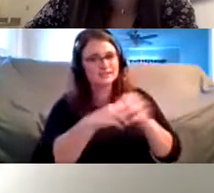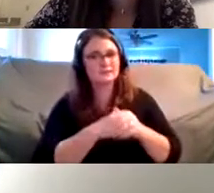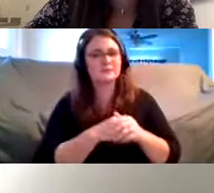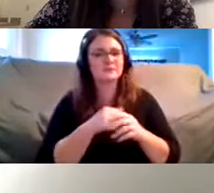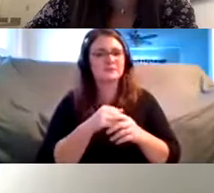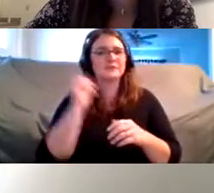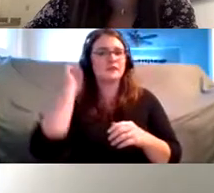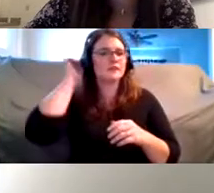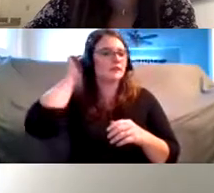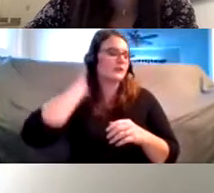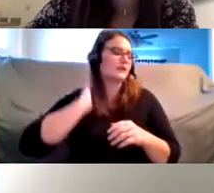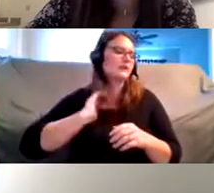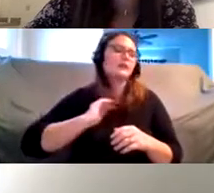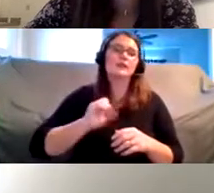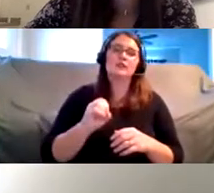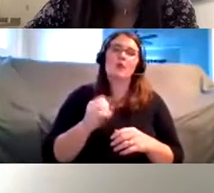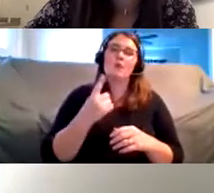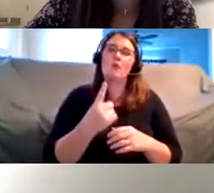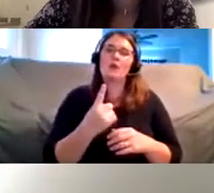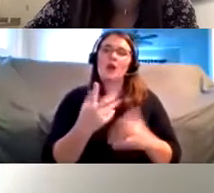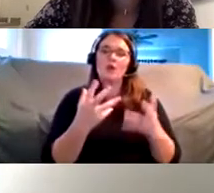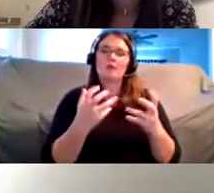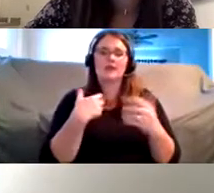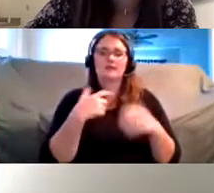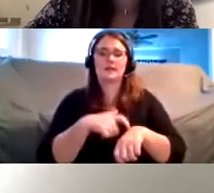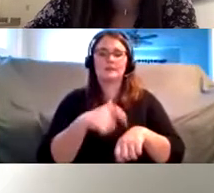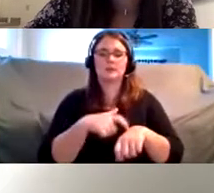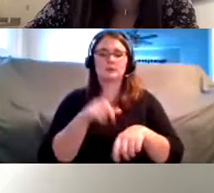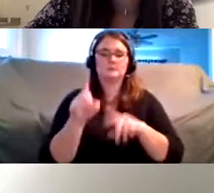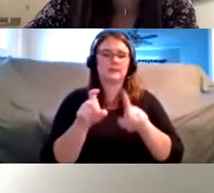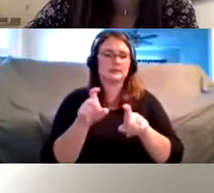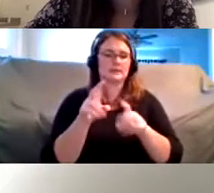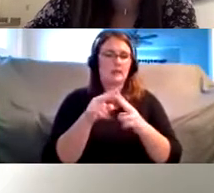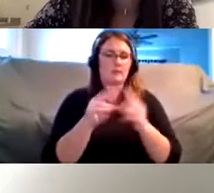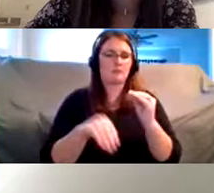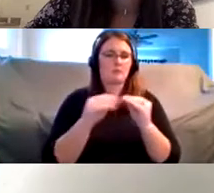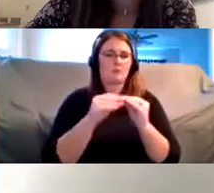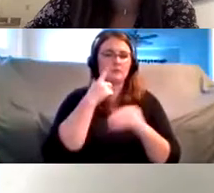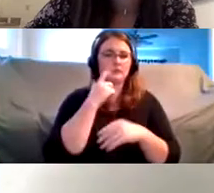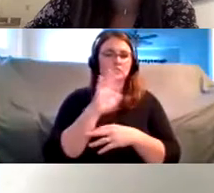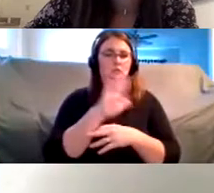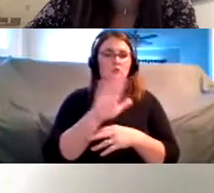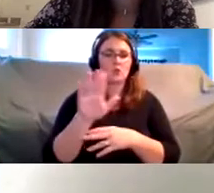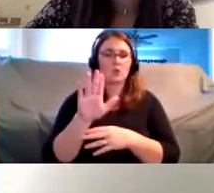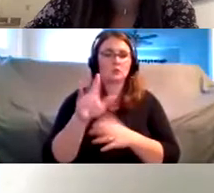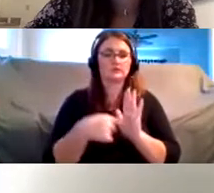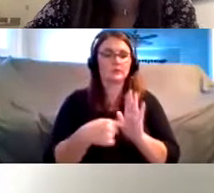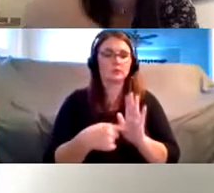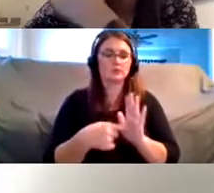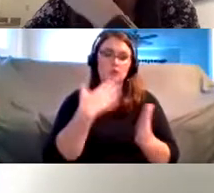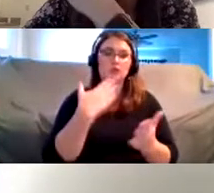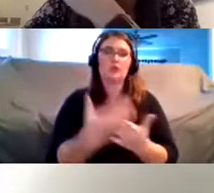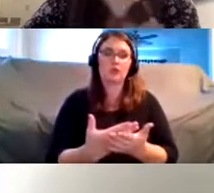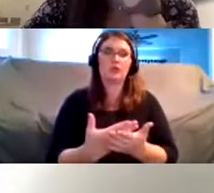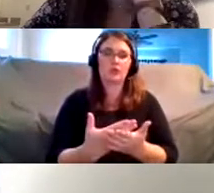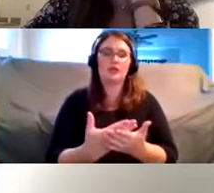here and I wanted to have time to ask a couple more questions, because your examples are such good examples. And I think